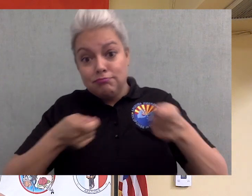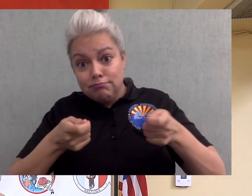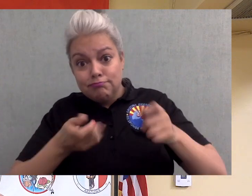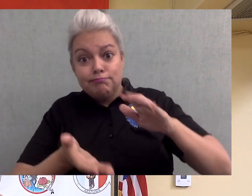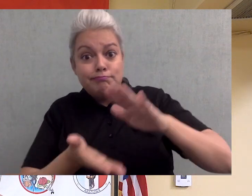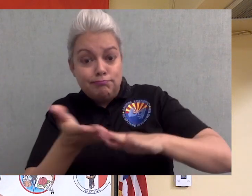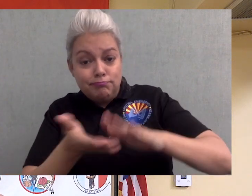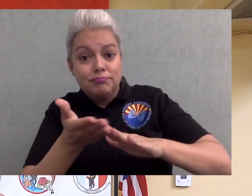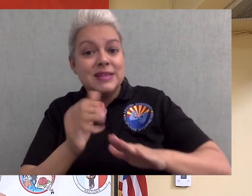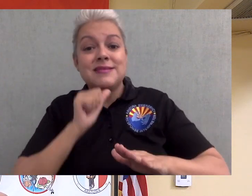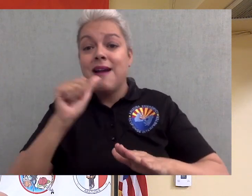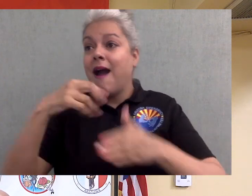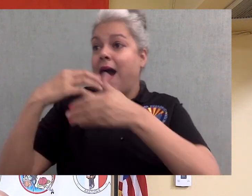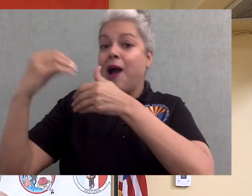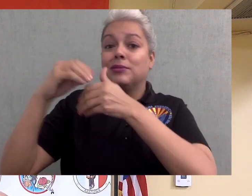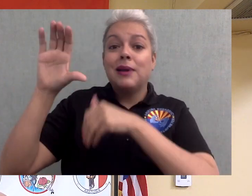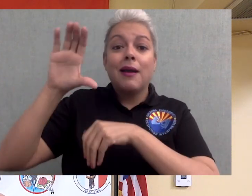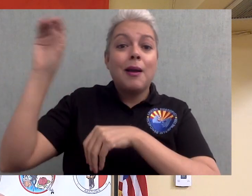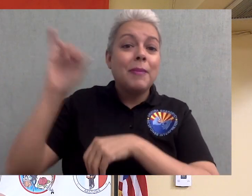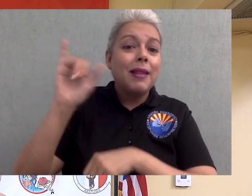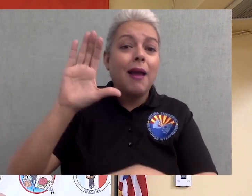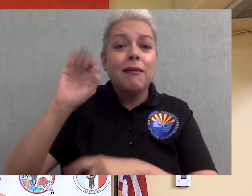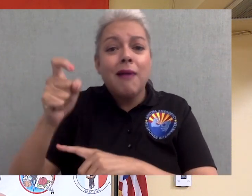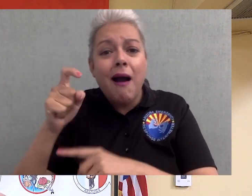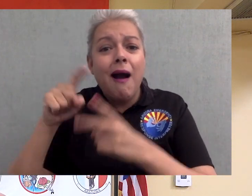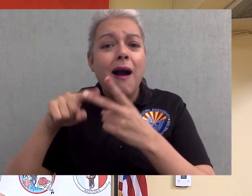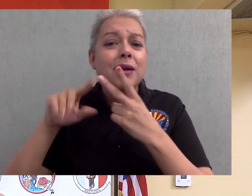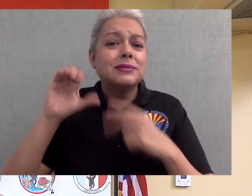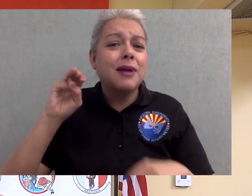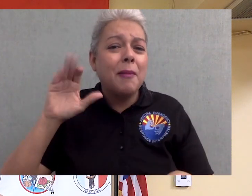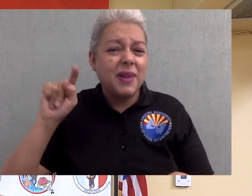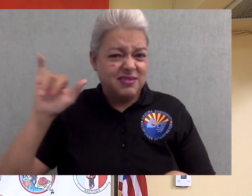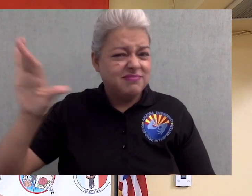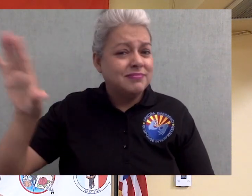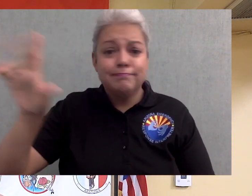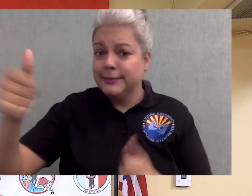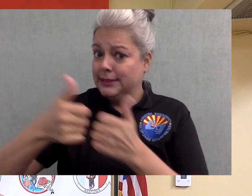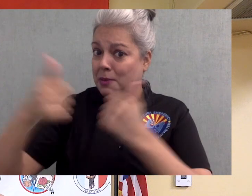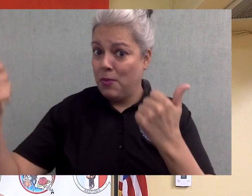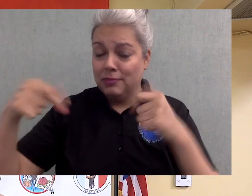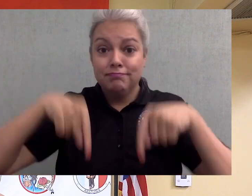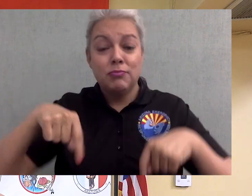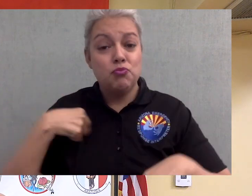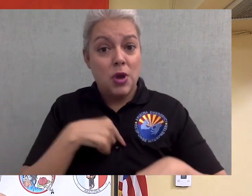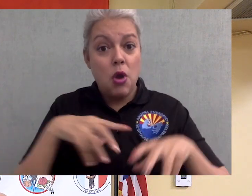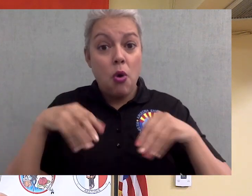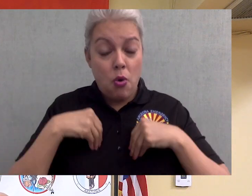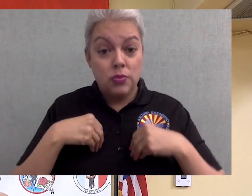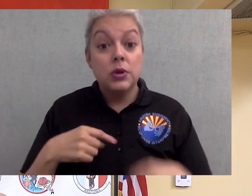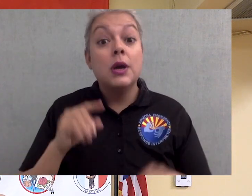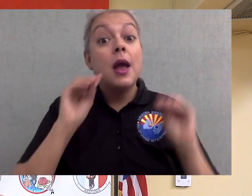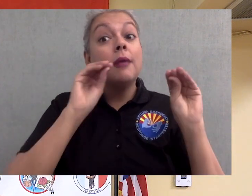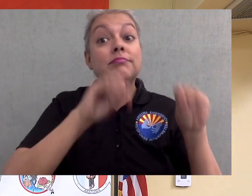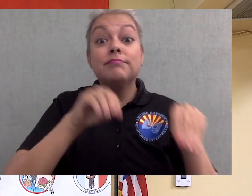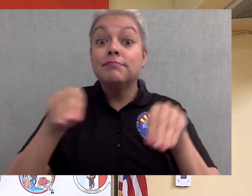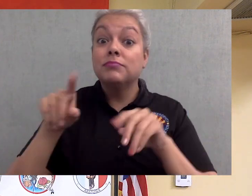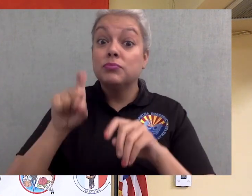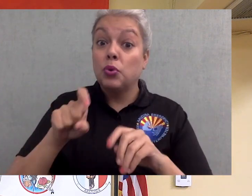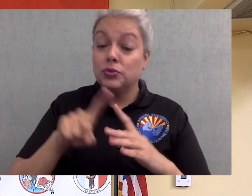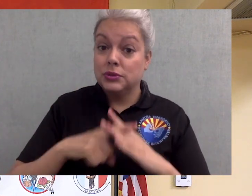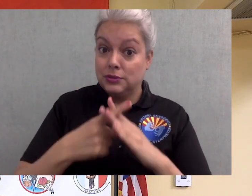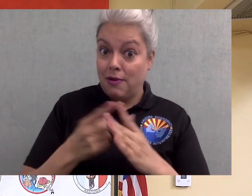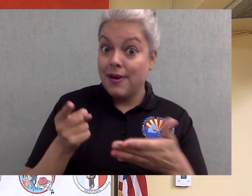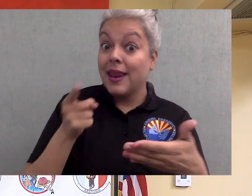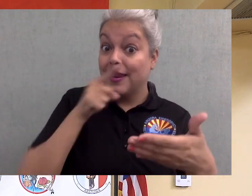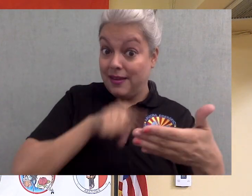And we are installing this rather quickly. The installation schedule is planned to start next week,